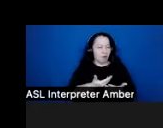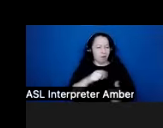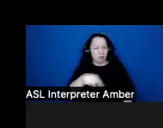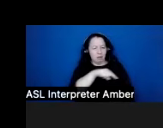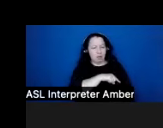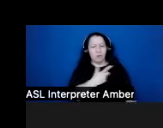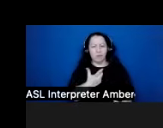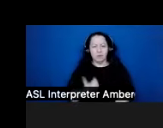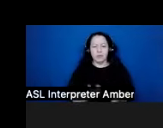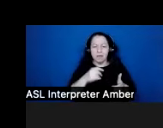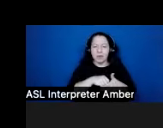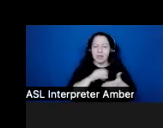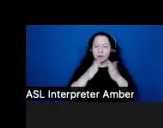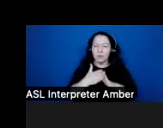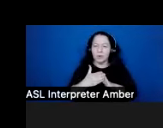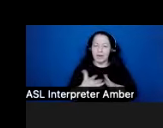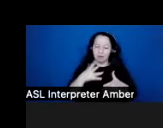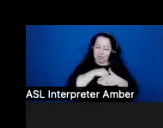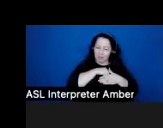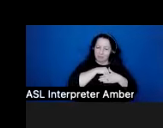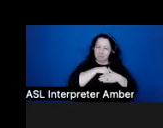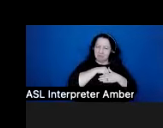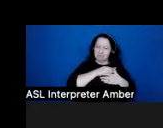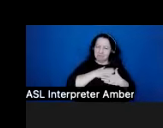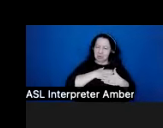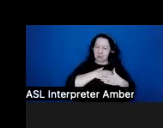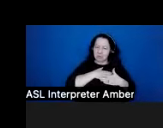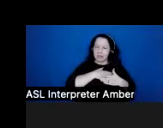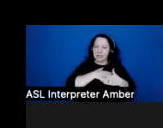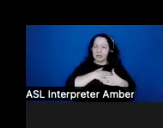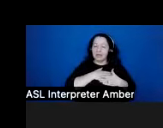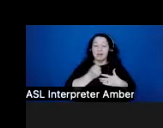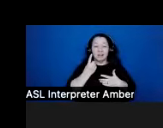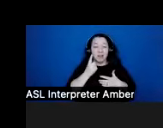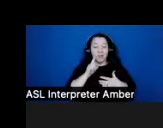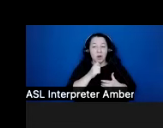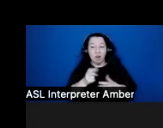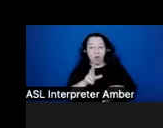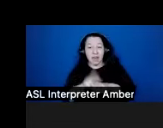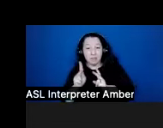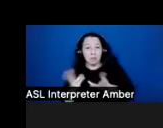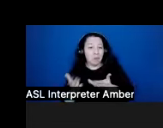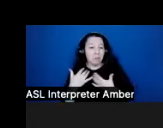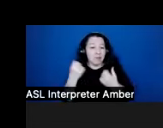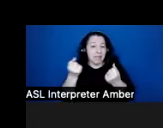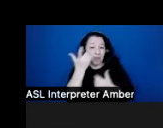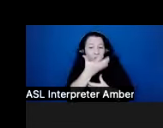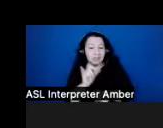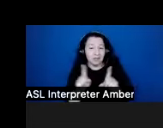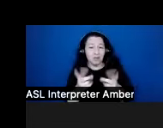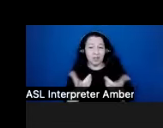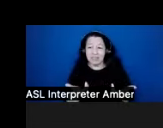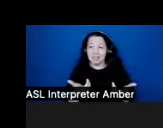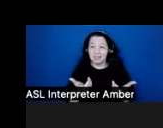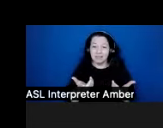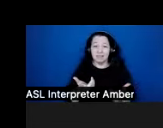that resides within our heart. And healing might look different, right, for non-native folks. So